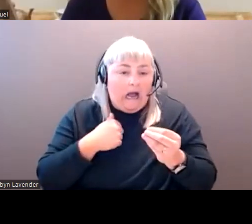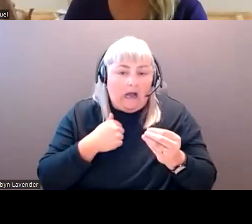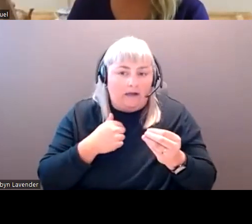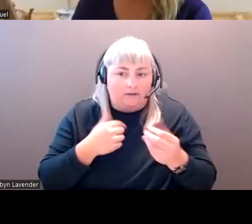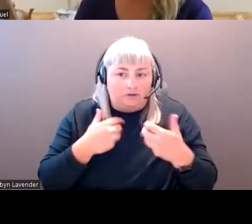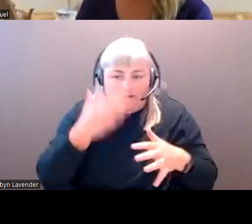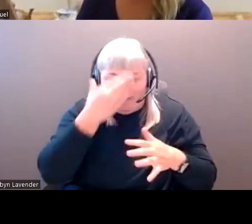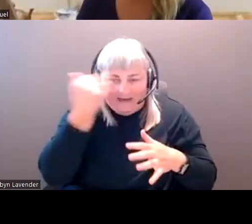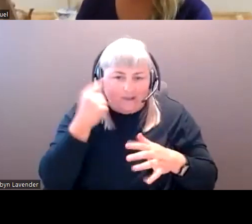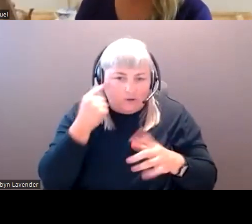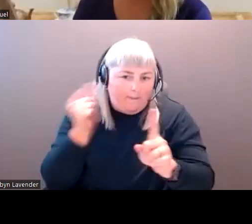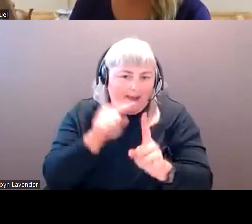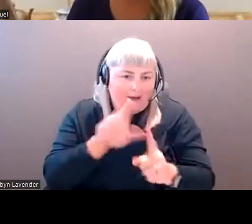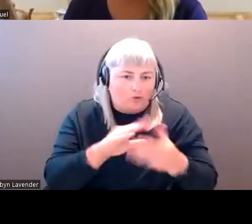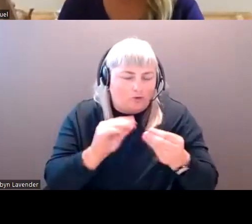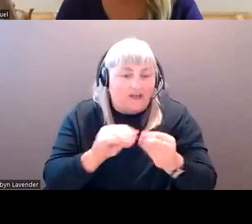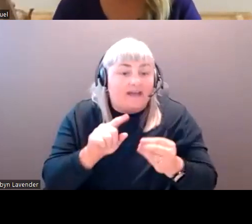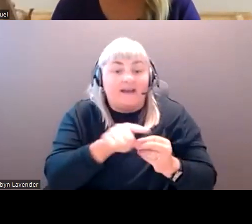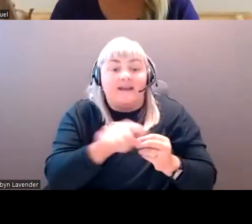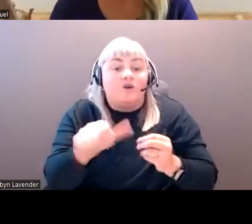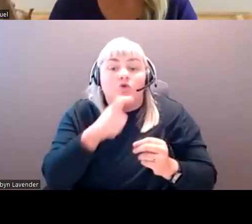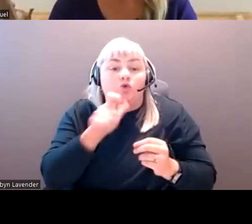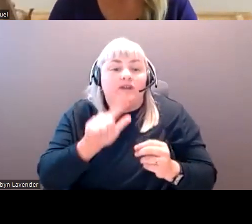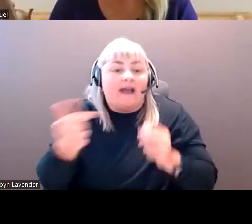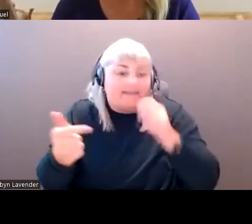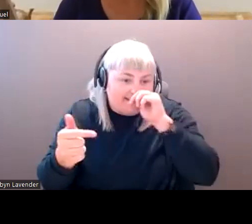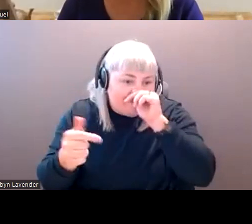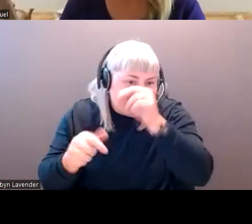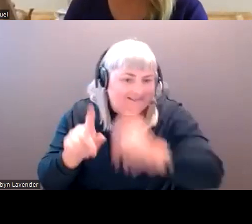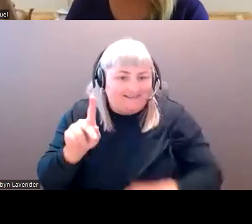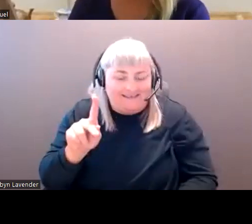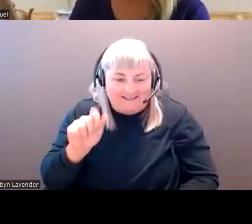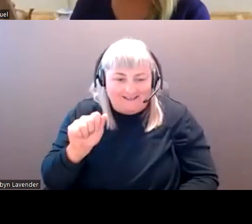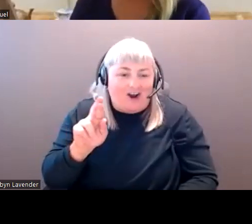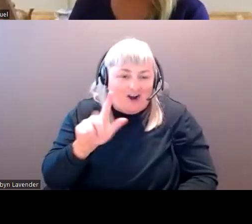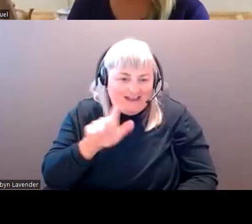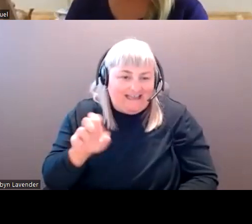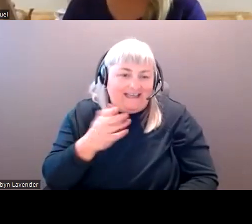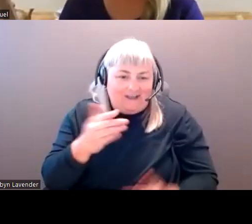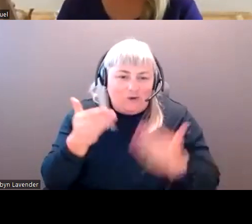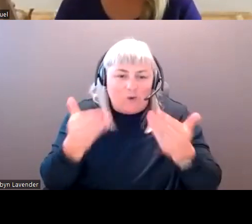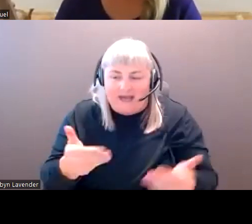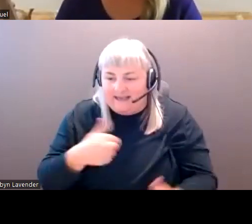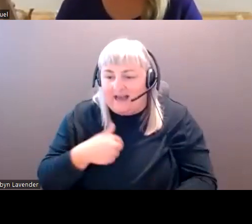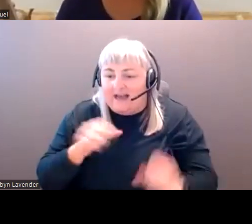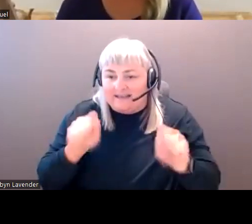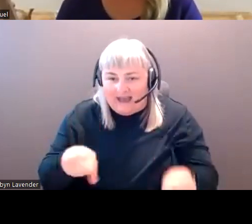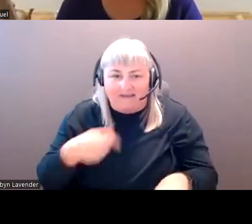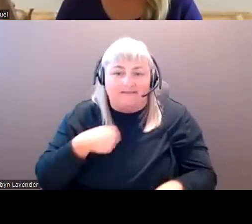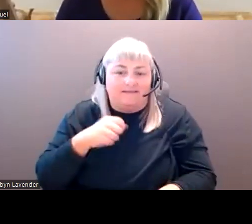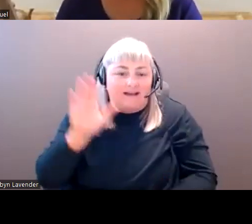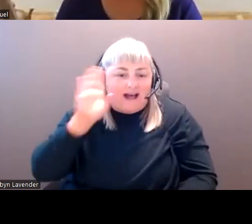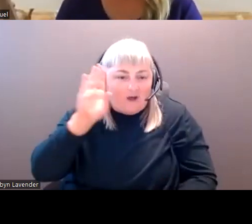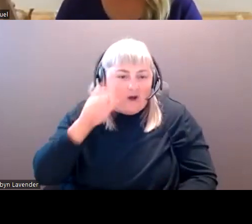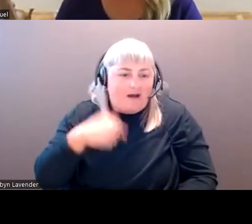go next? Or I'll randomly select. Go ahead, Karlee. I can go. Hi, everybody. I'm Karlee